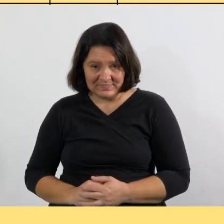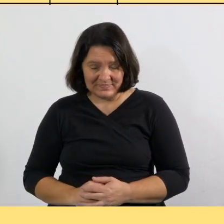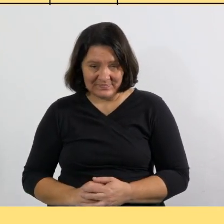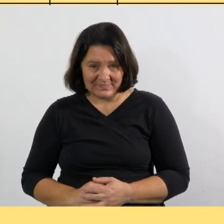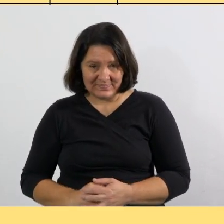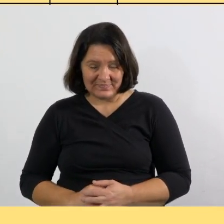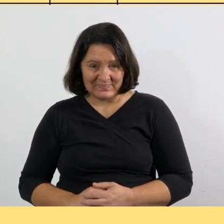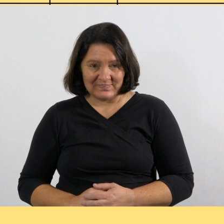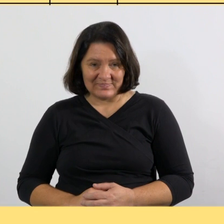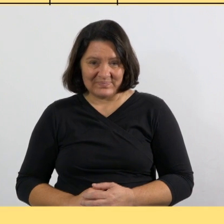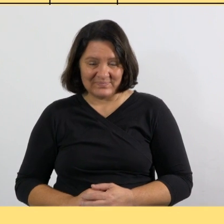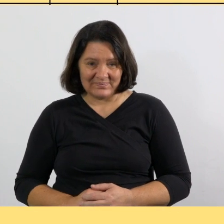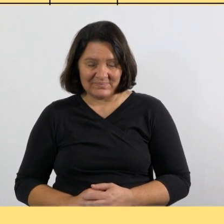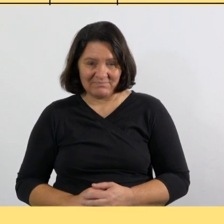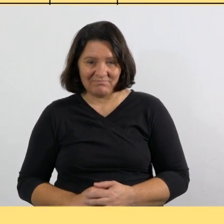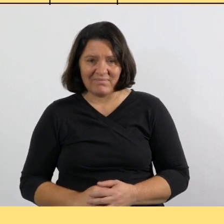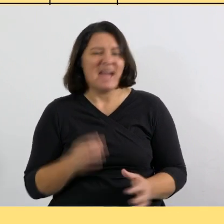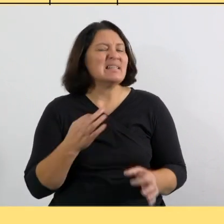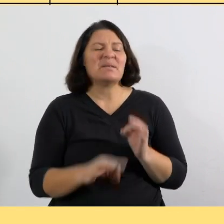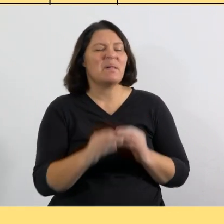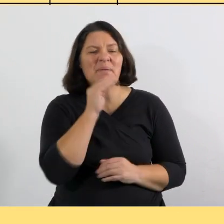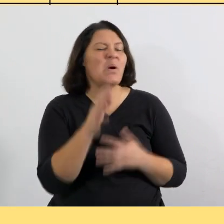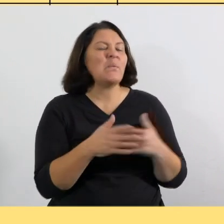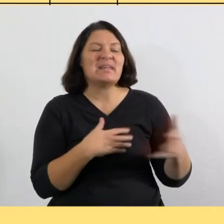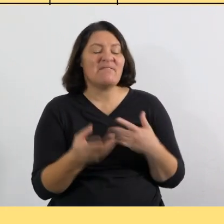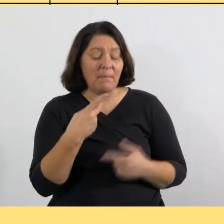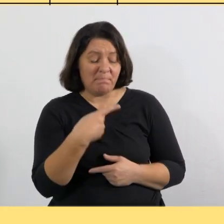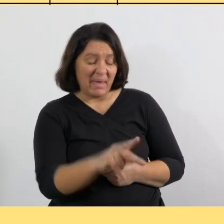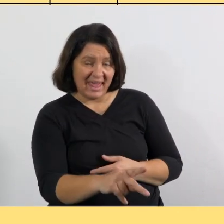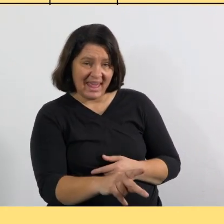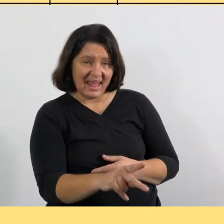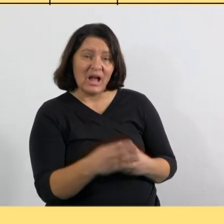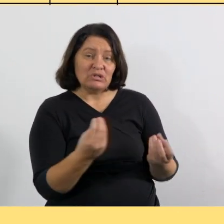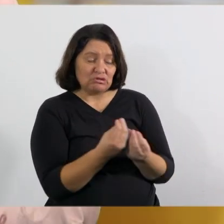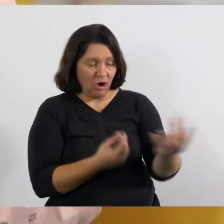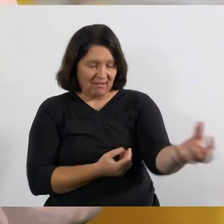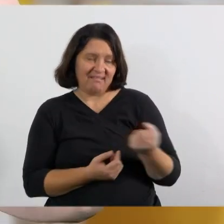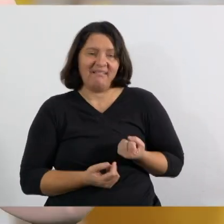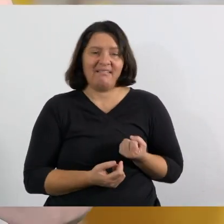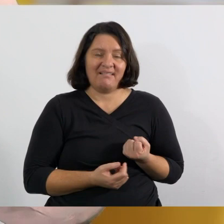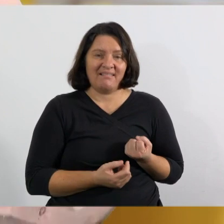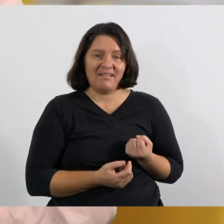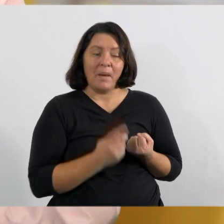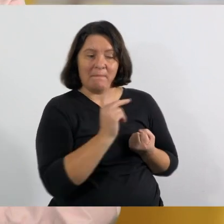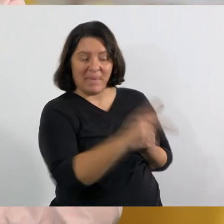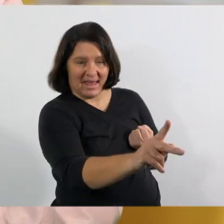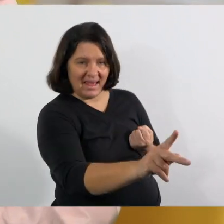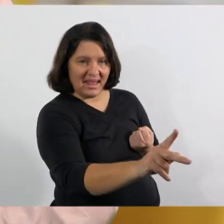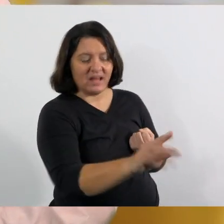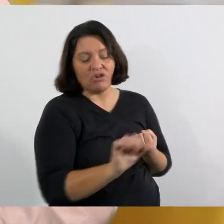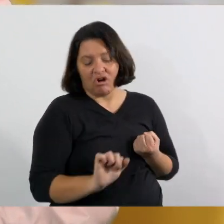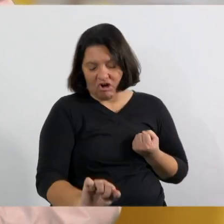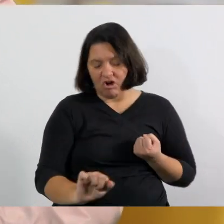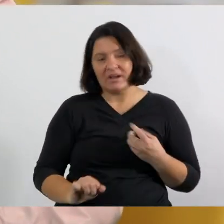trading stock account. It simply means whatever we have paid to have the stock in our business, we will debit it to the